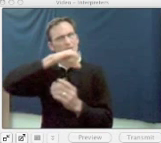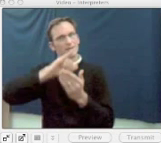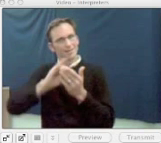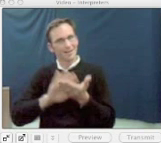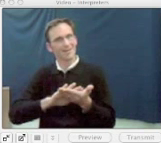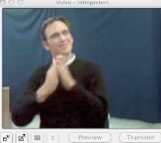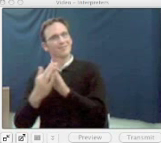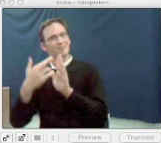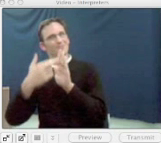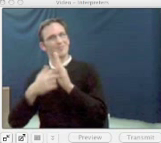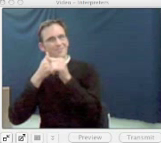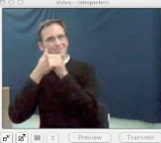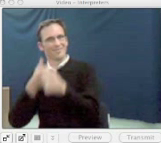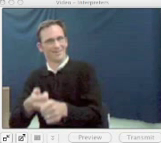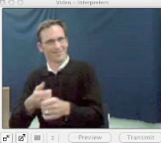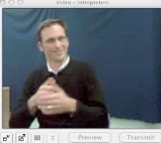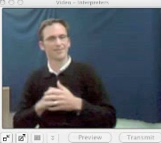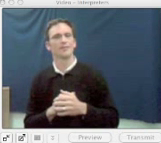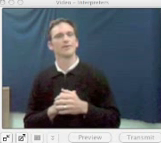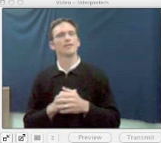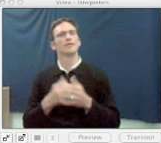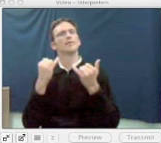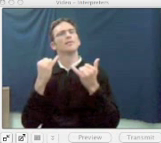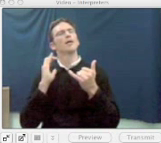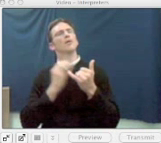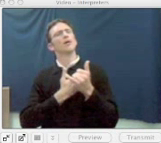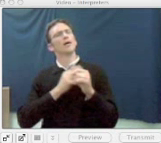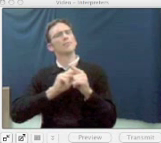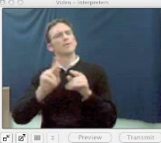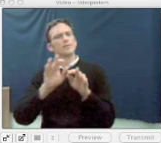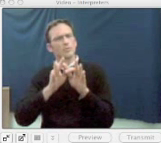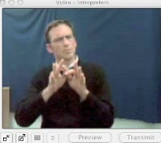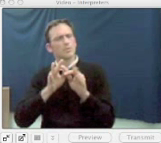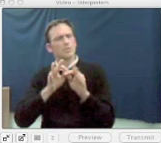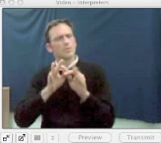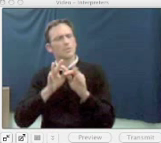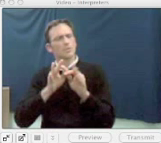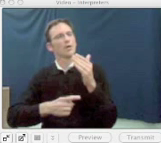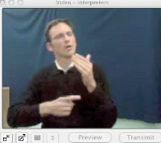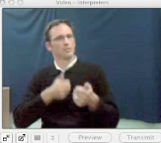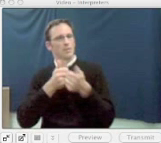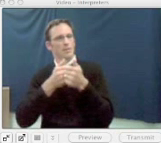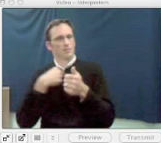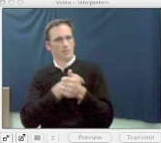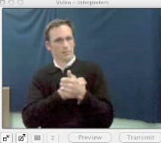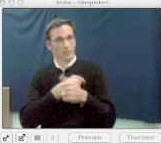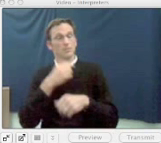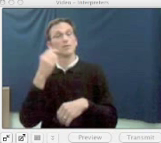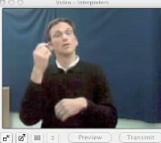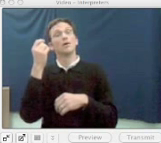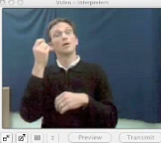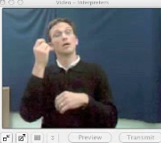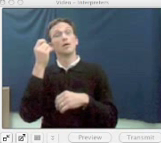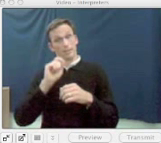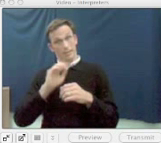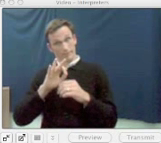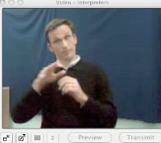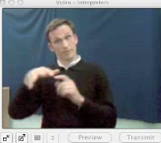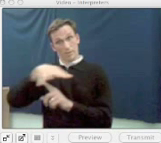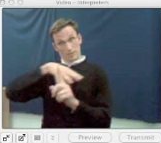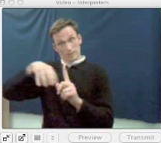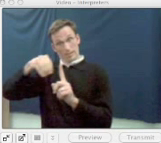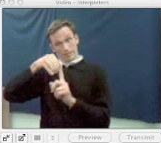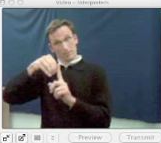What would be the challenge for us as a profession? Well, we would have to, if the context is the rule, if the